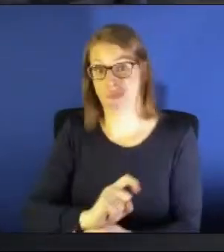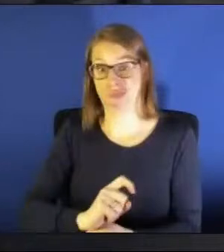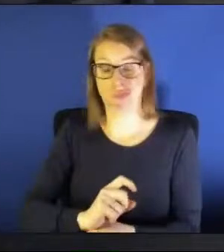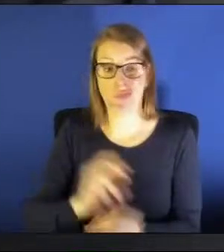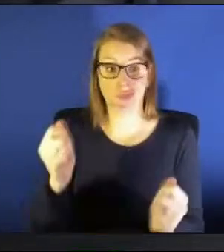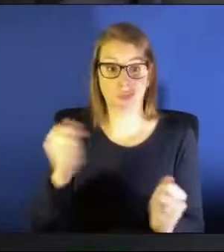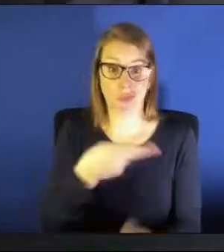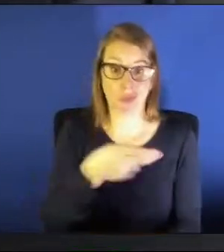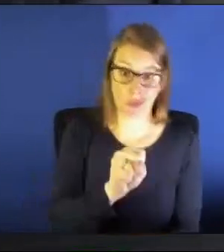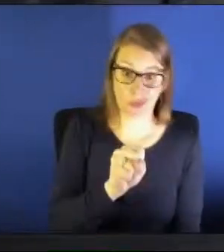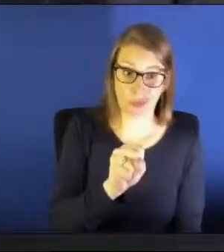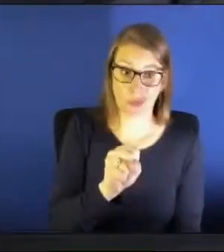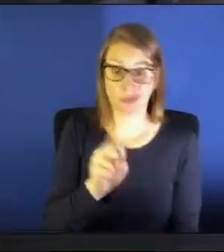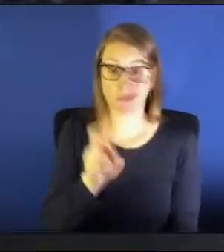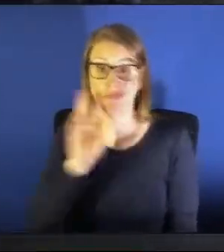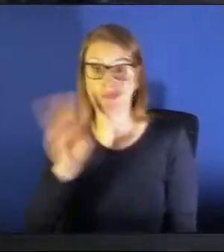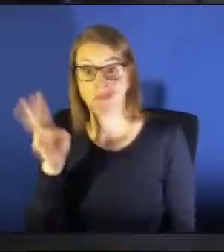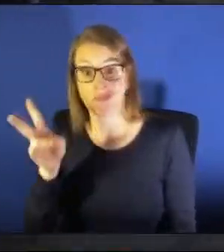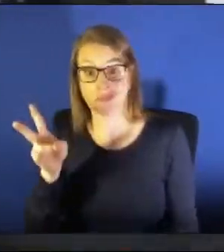as late as 70s. Cool.